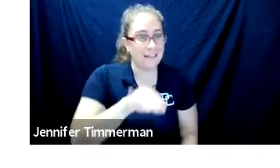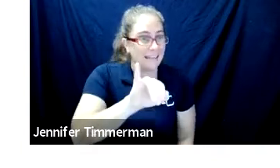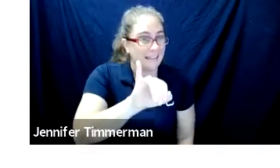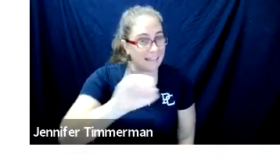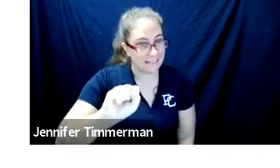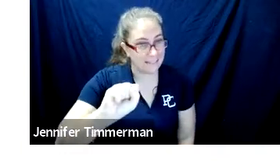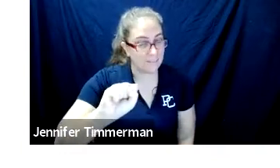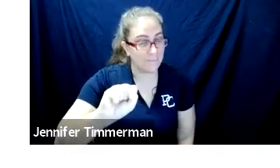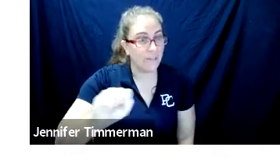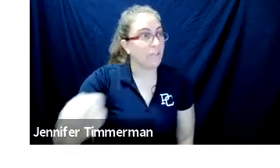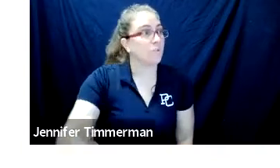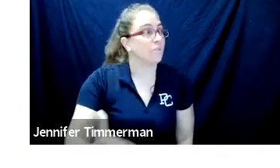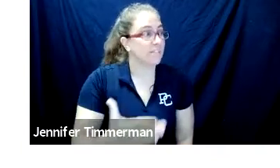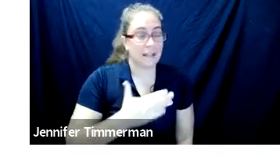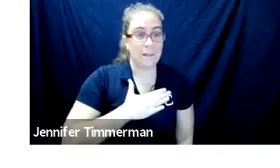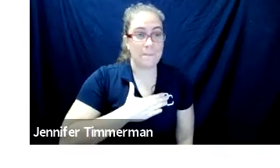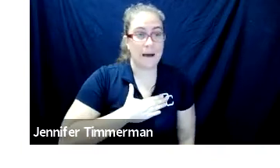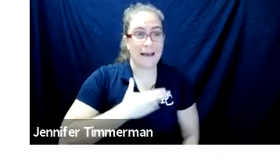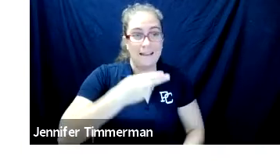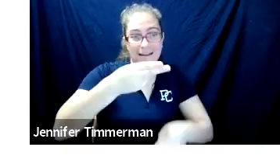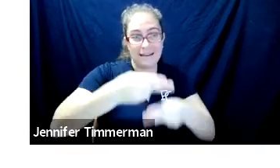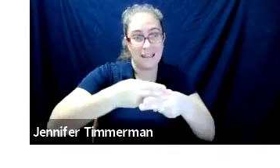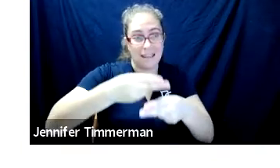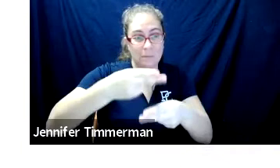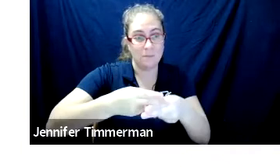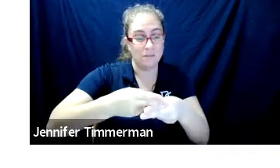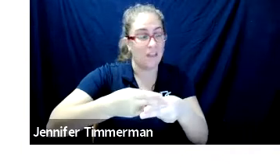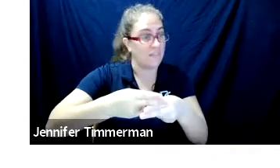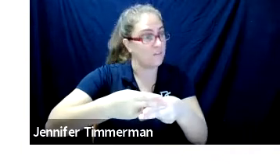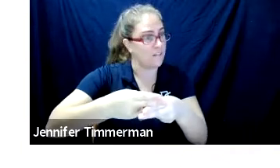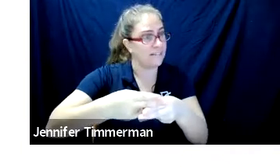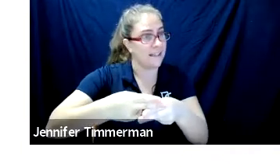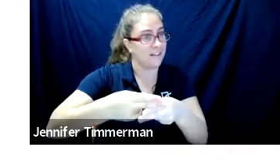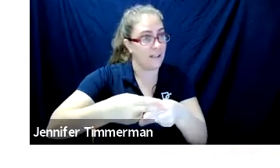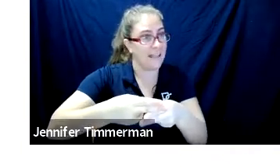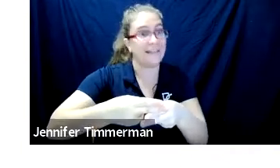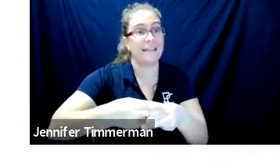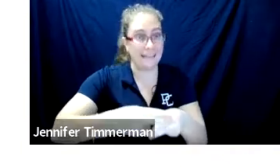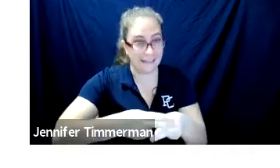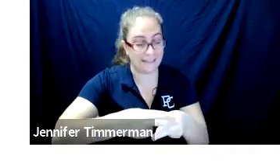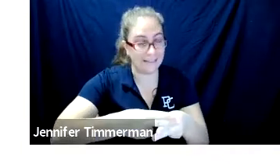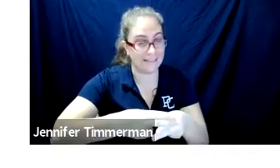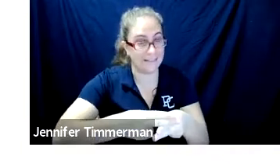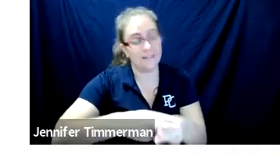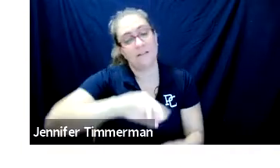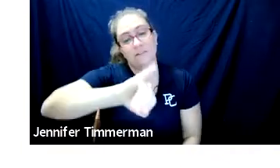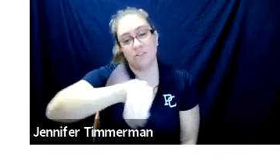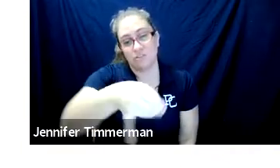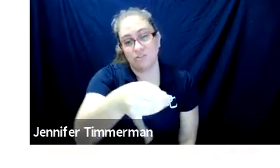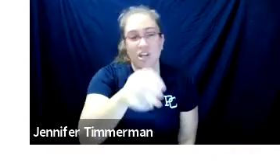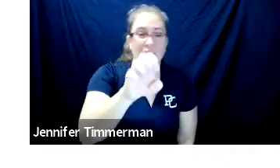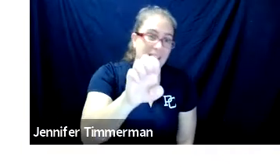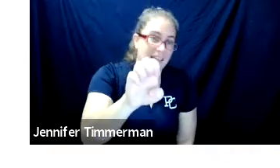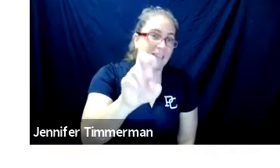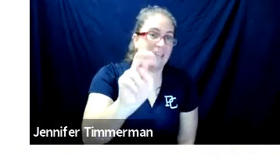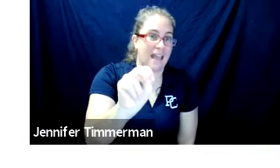sign is. So we'll just say my name, and then if you need to say in your head is,